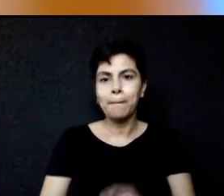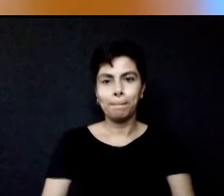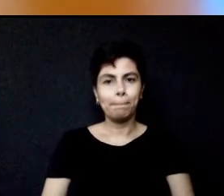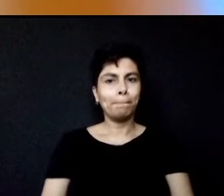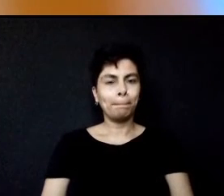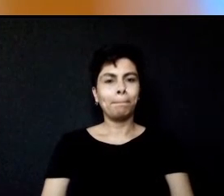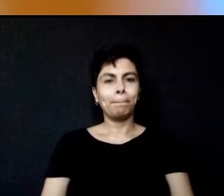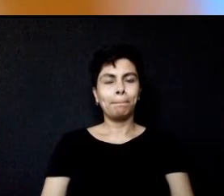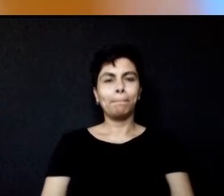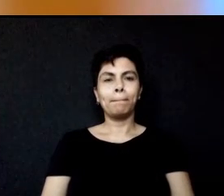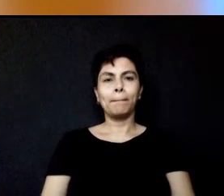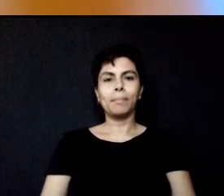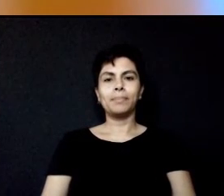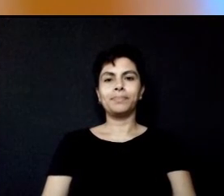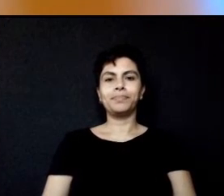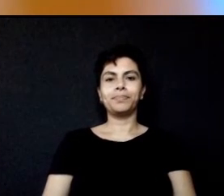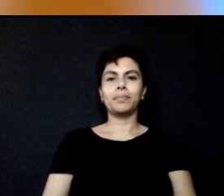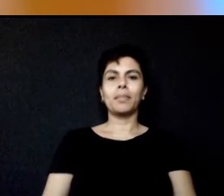with them.